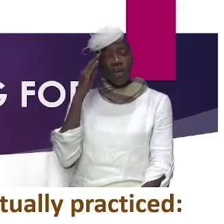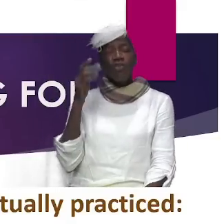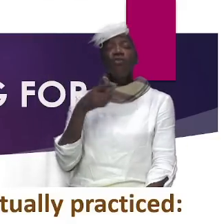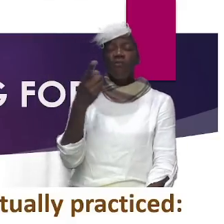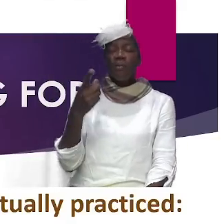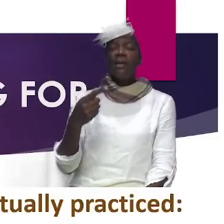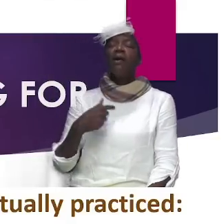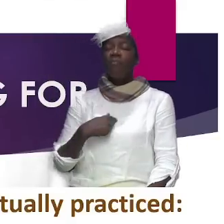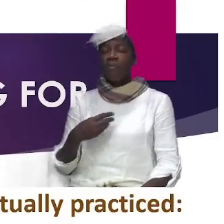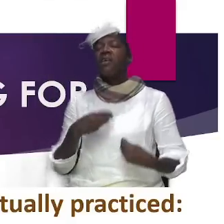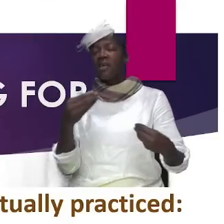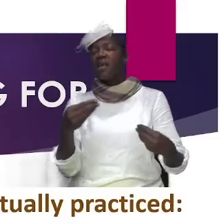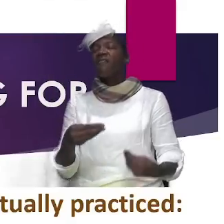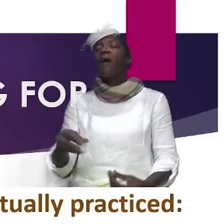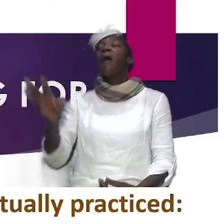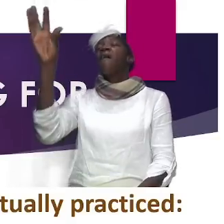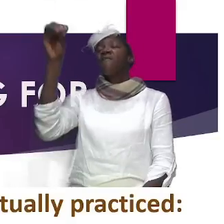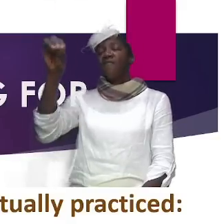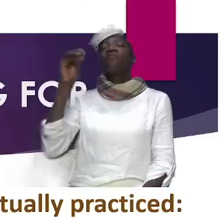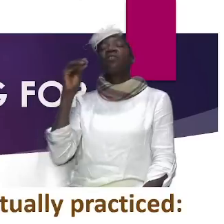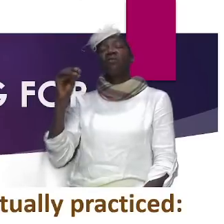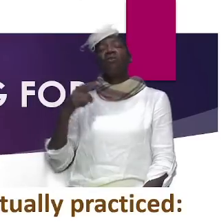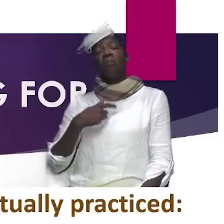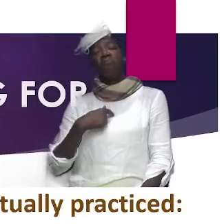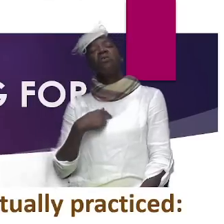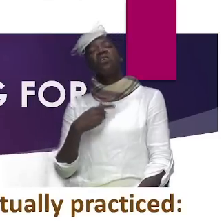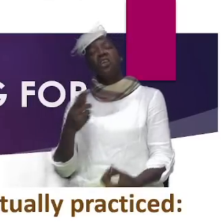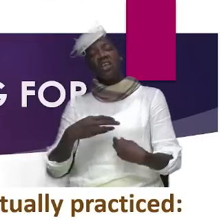give $50,000. I give $1 million.